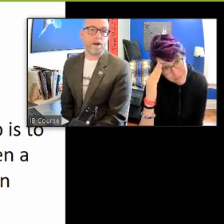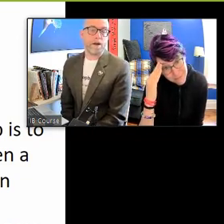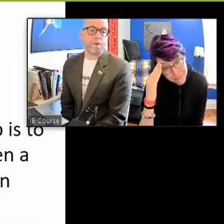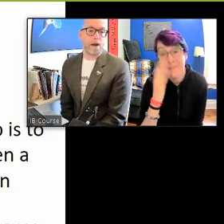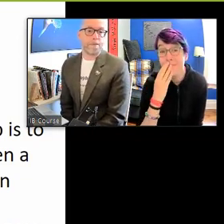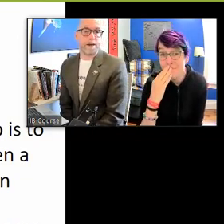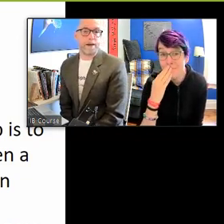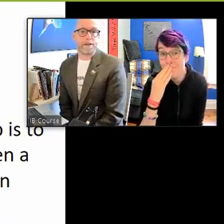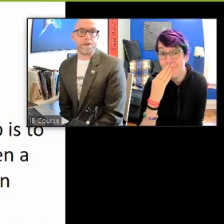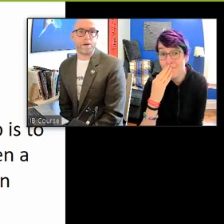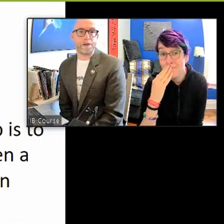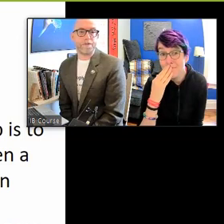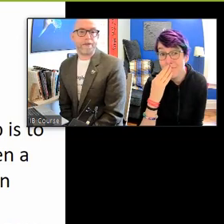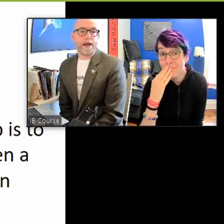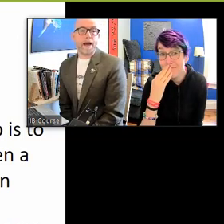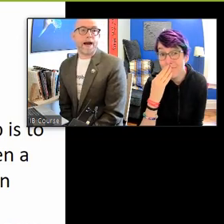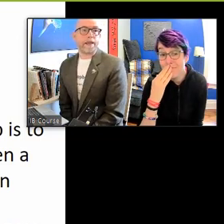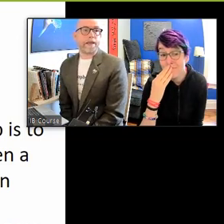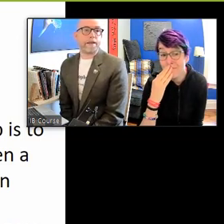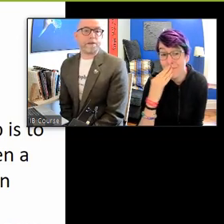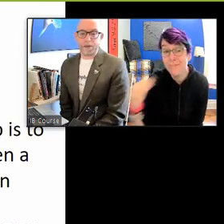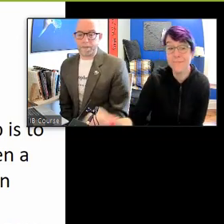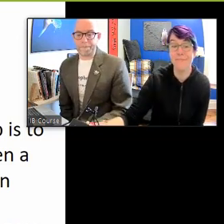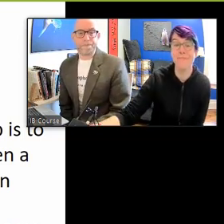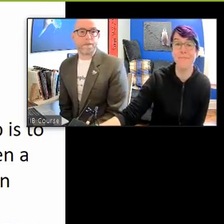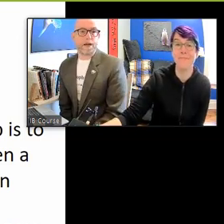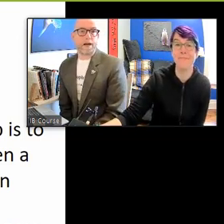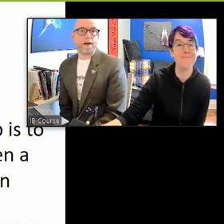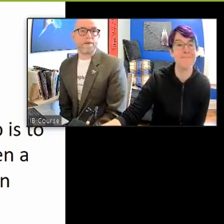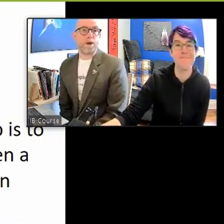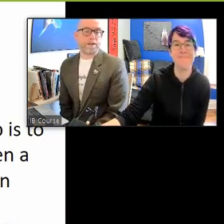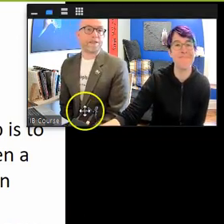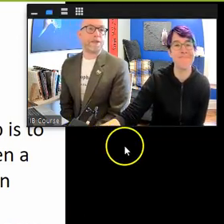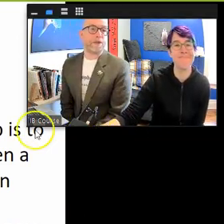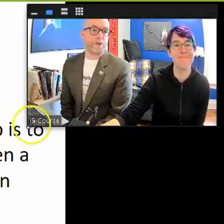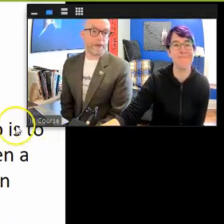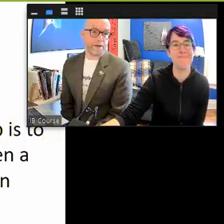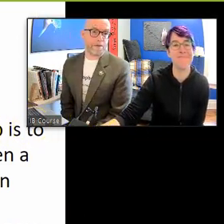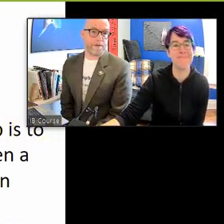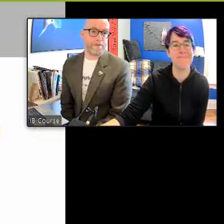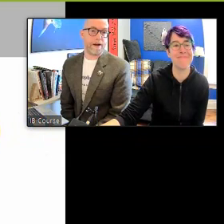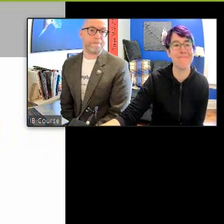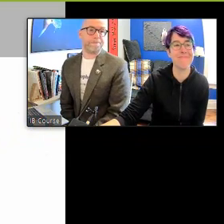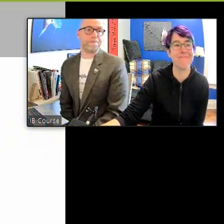therefore more carbon dioxide storage. I think there are some, let's see what you think.